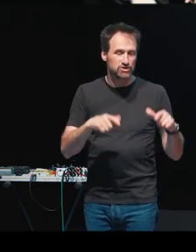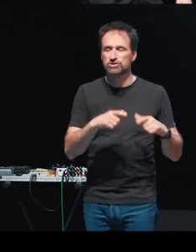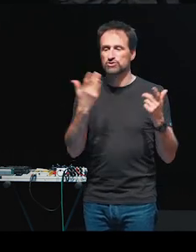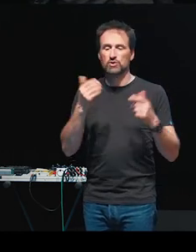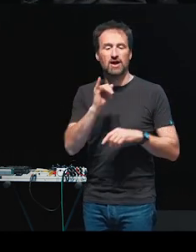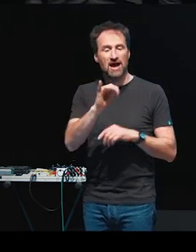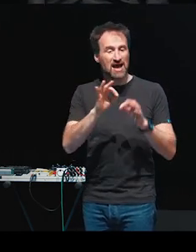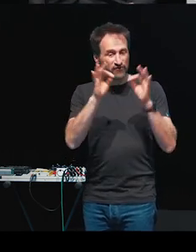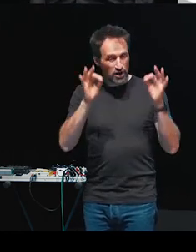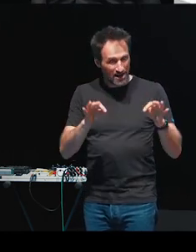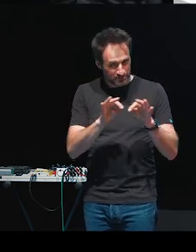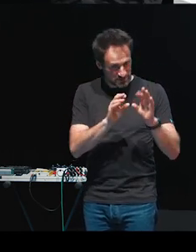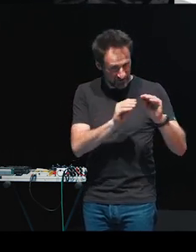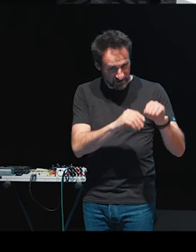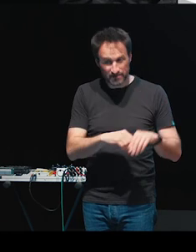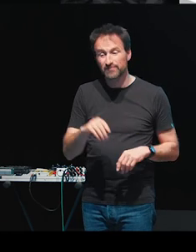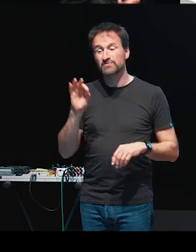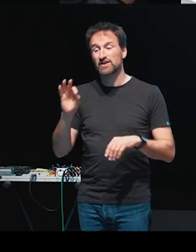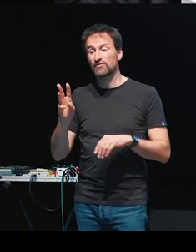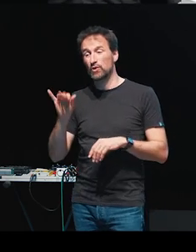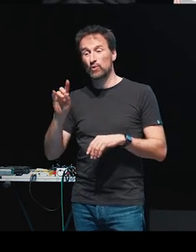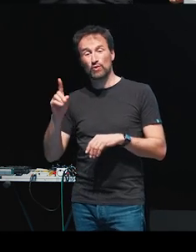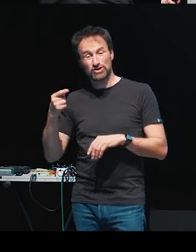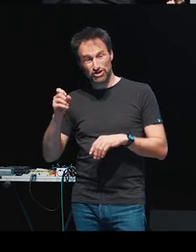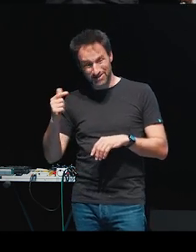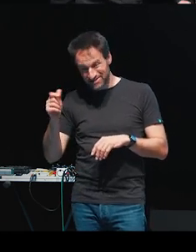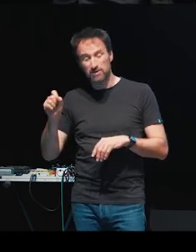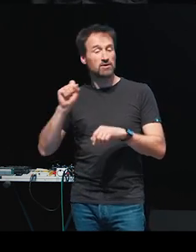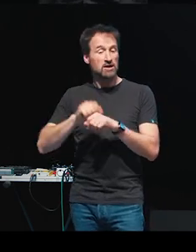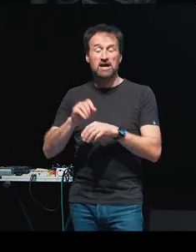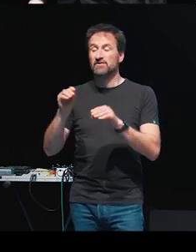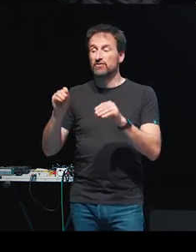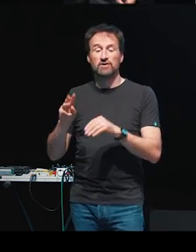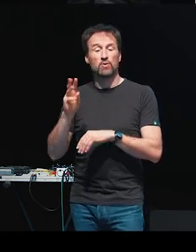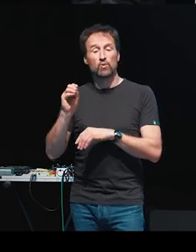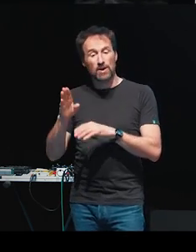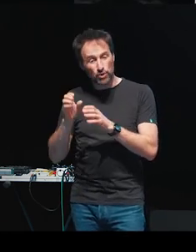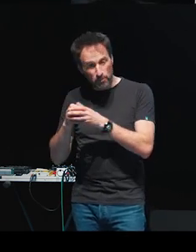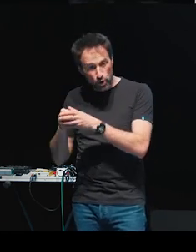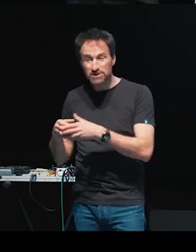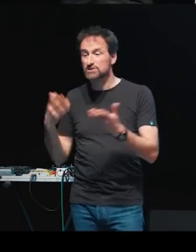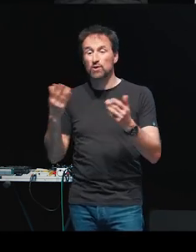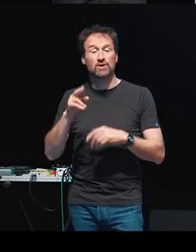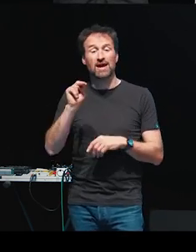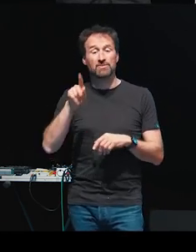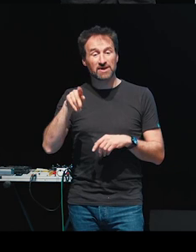the widgets, you could also use web components, but also NPM packages or something like